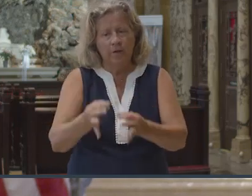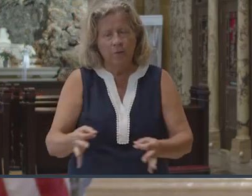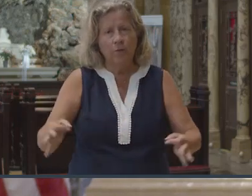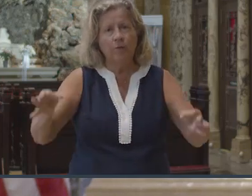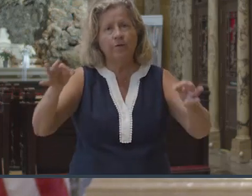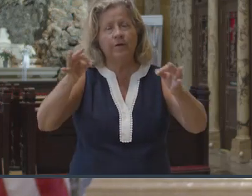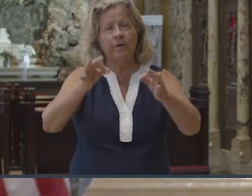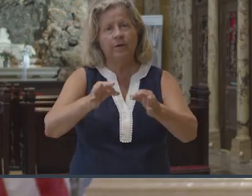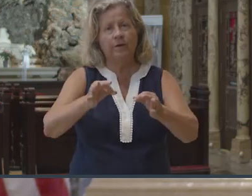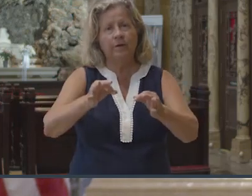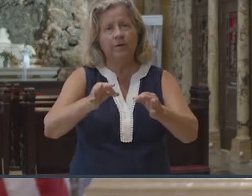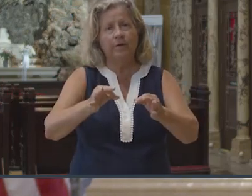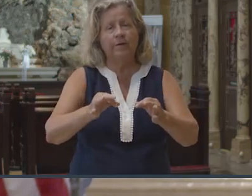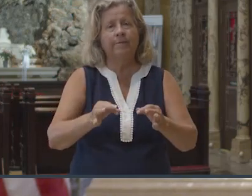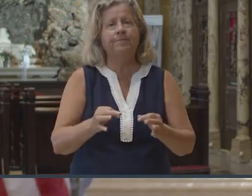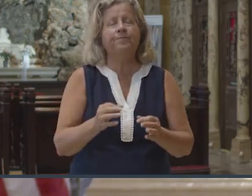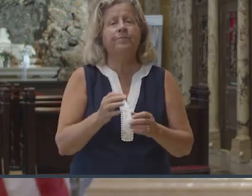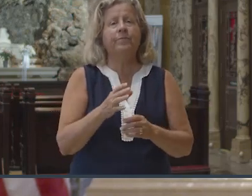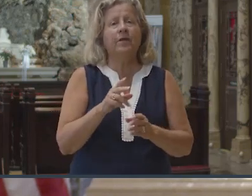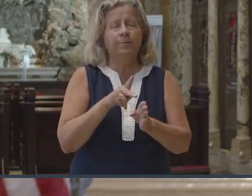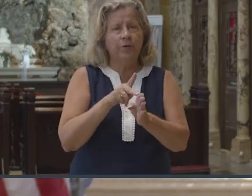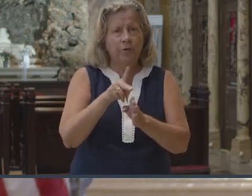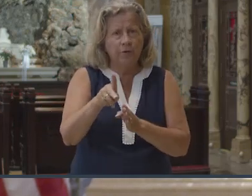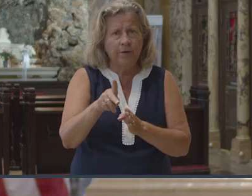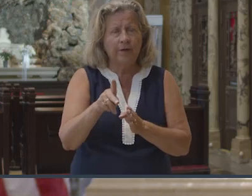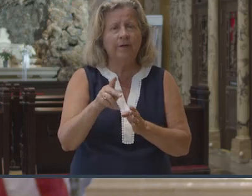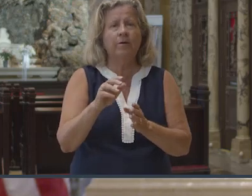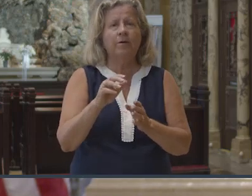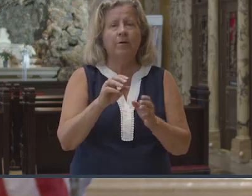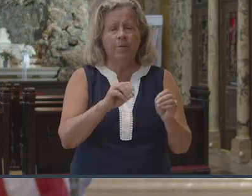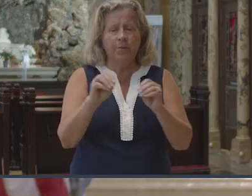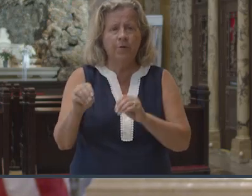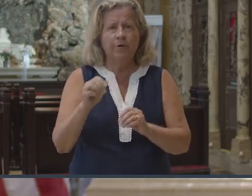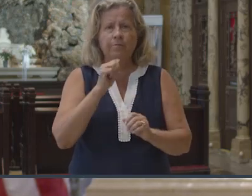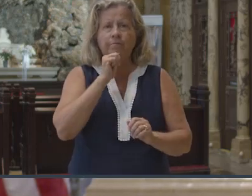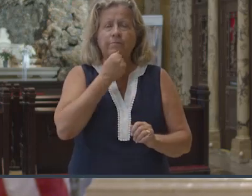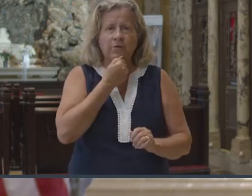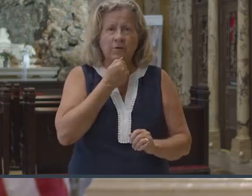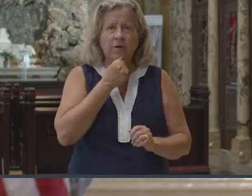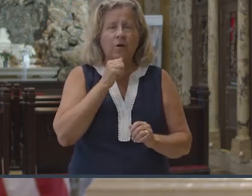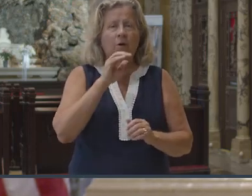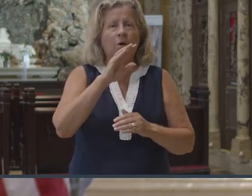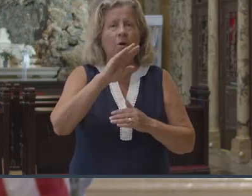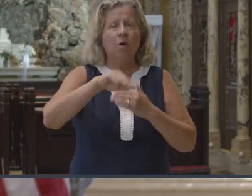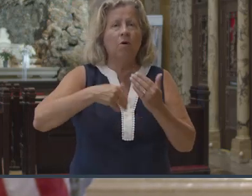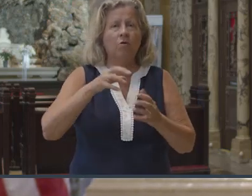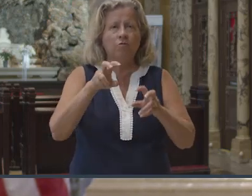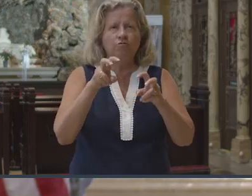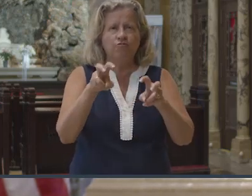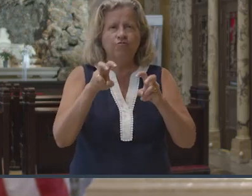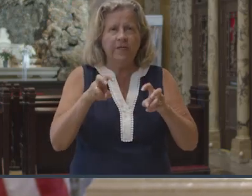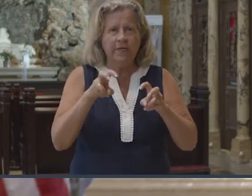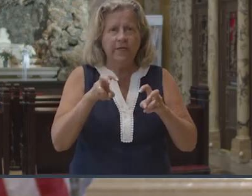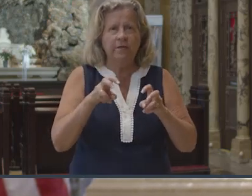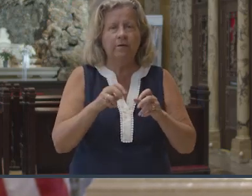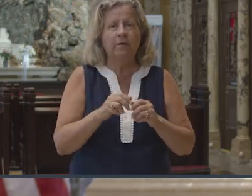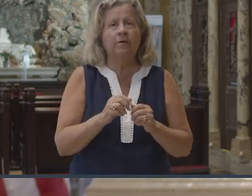immortality, impurity, passion, evil desire, and the greed that is